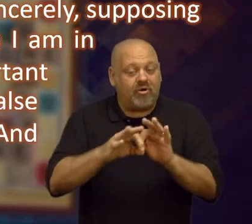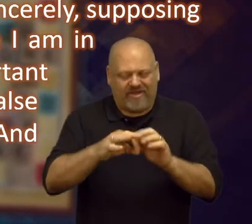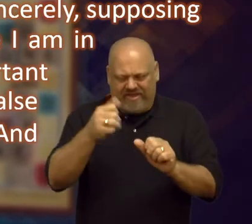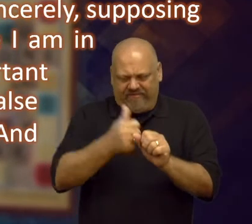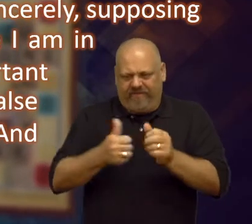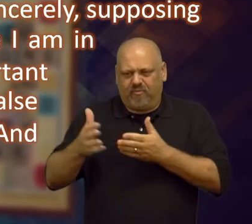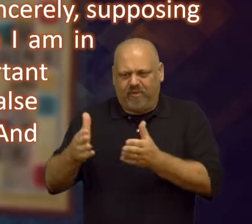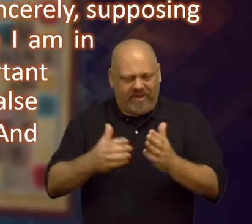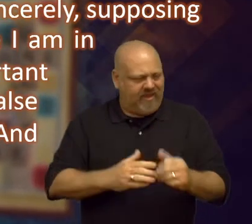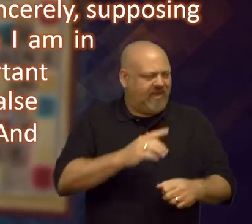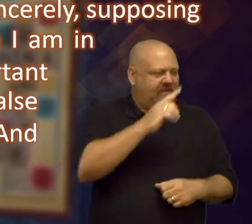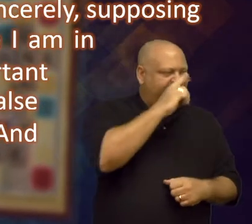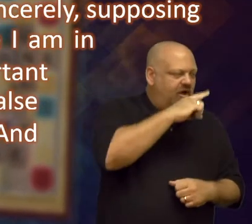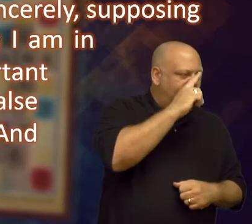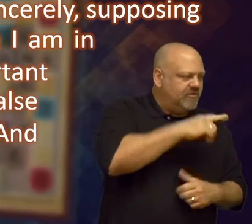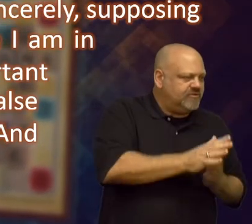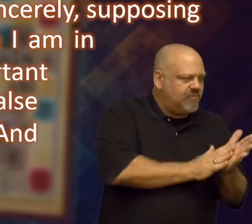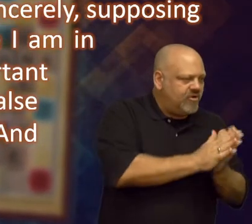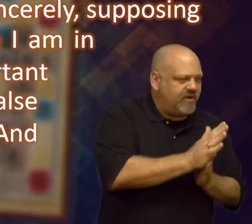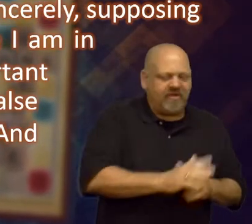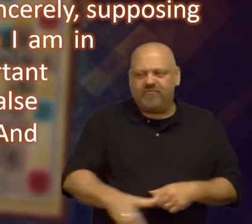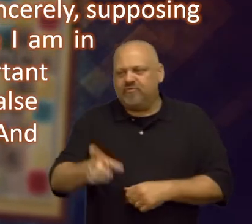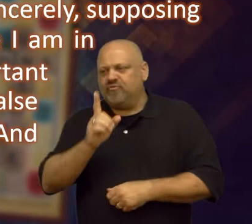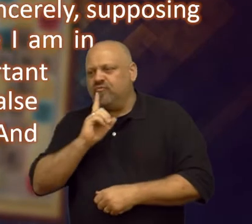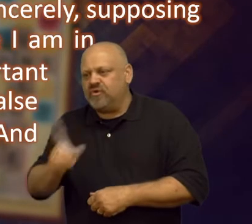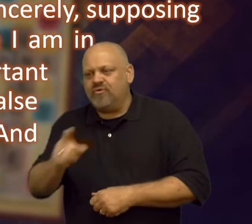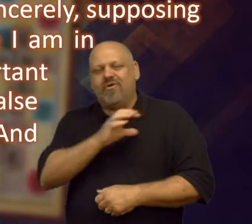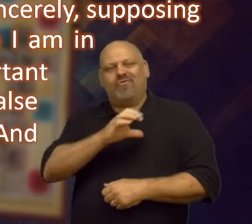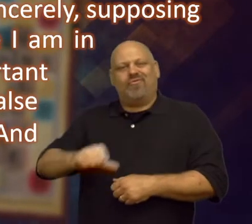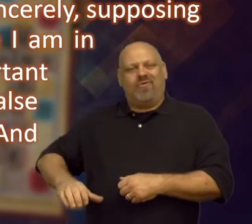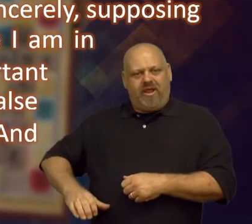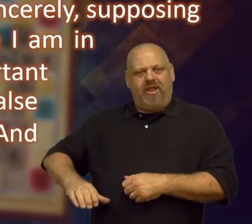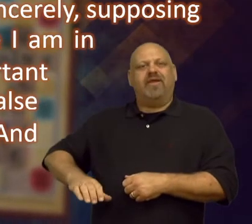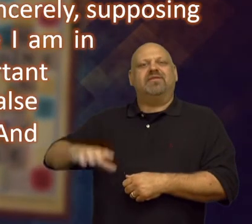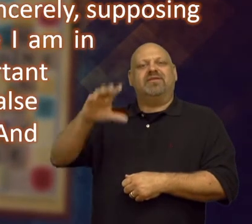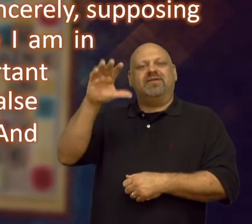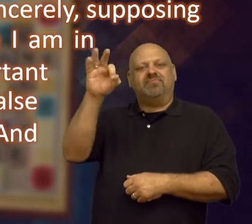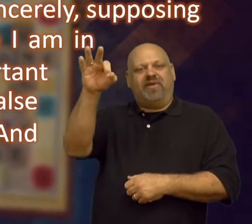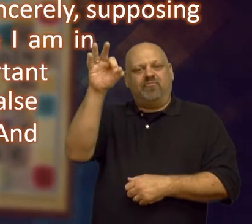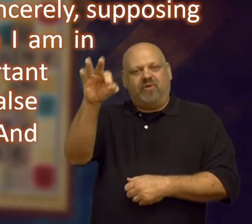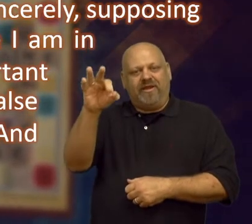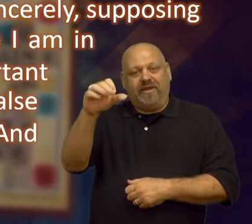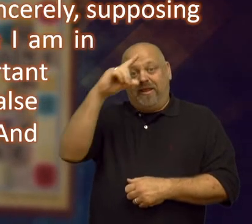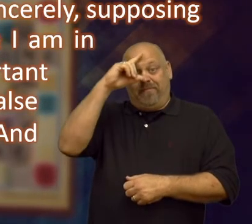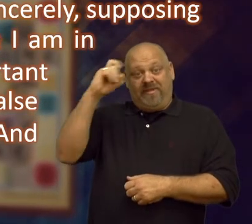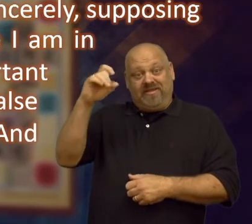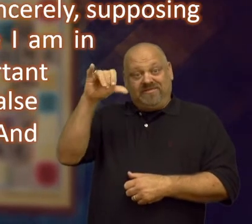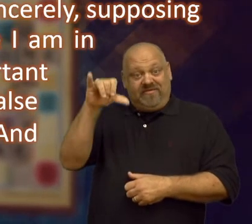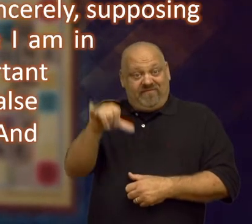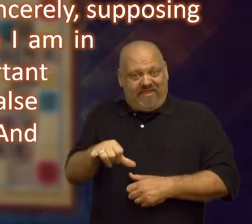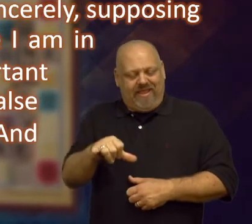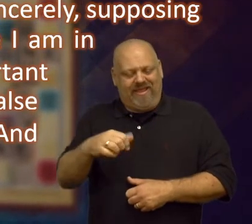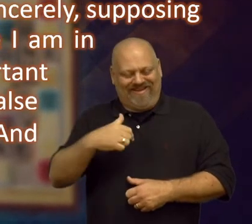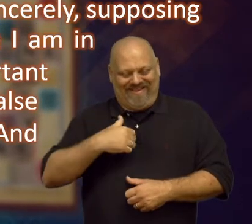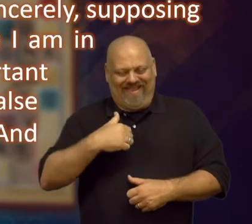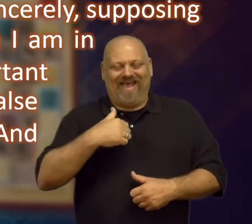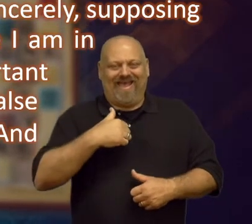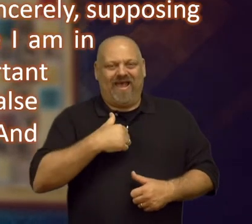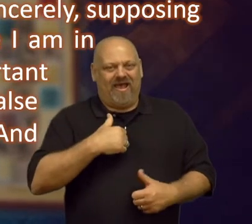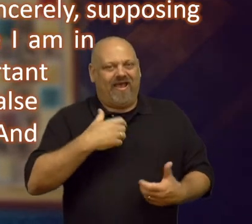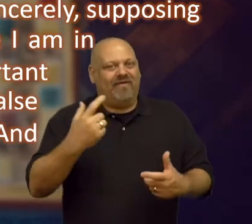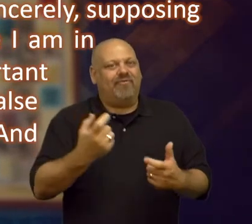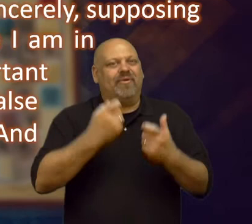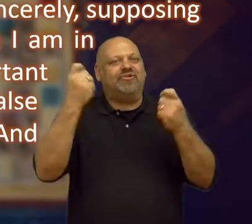way, whether false motives or true, Christ is being preached, and because of this,